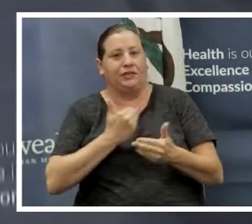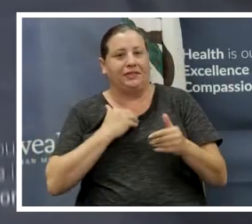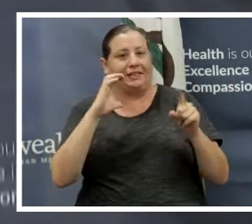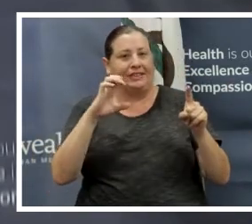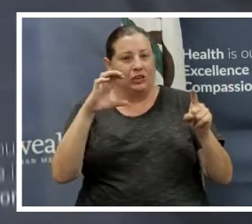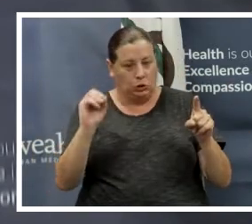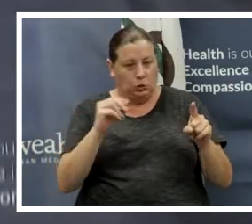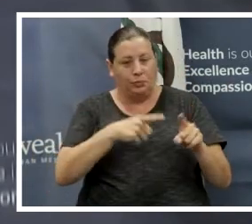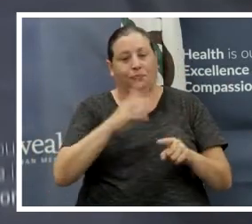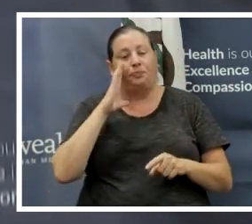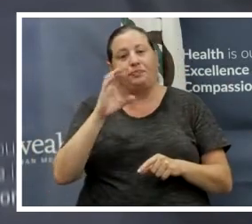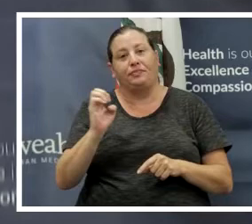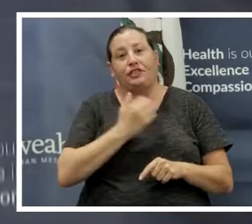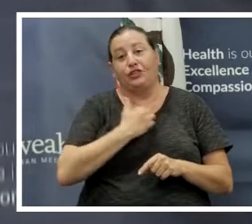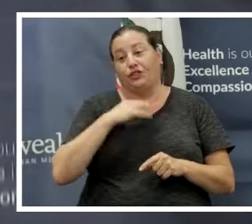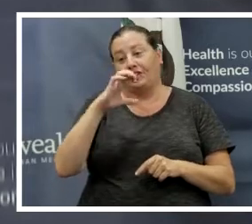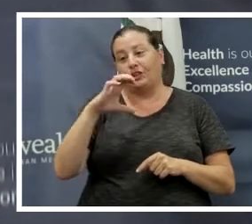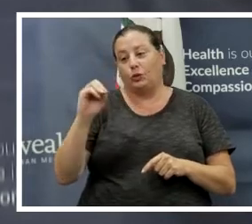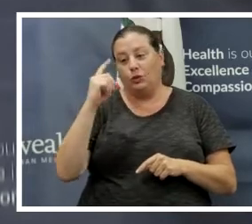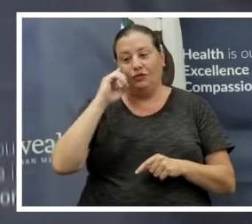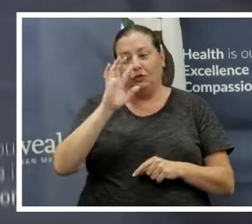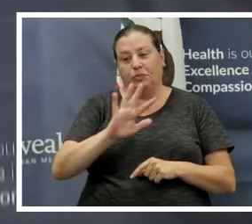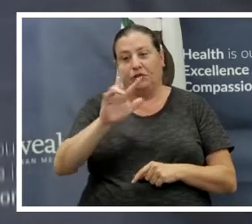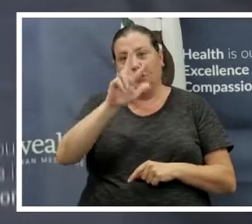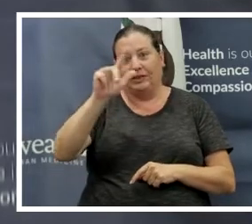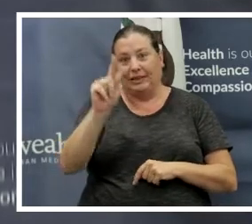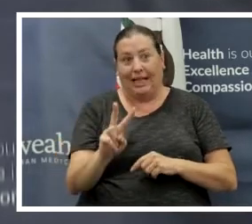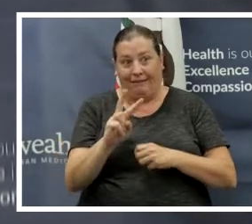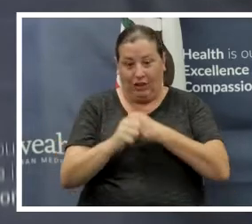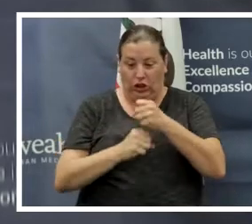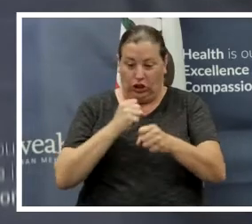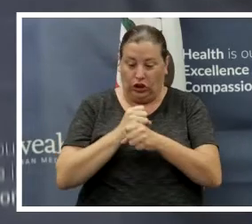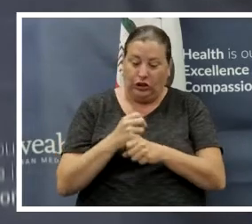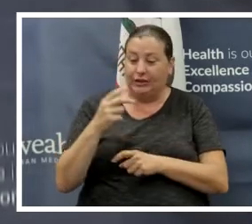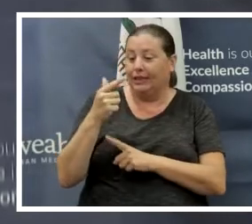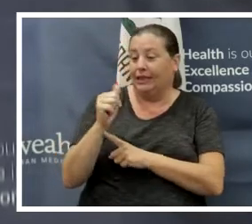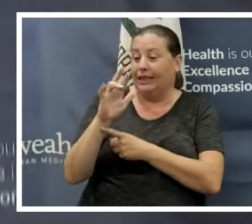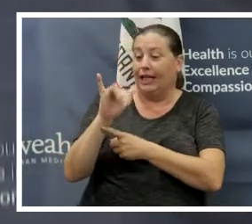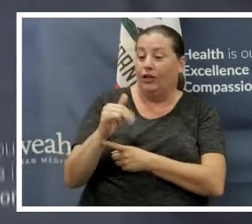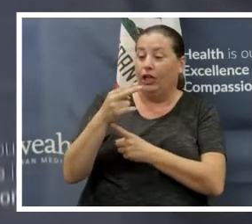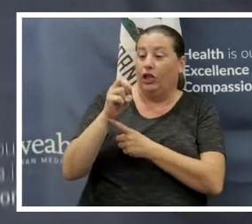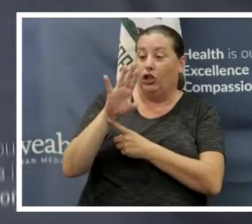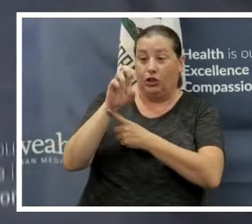CEO for about 3.5 years. Gary Herbst, he is an amazing man,